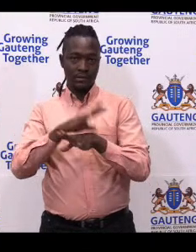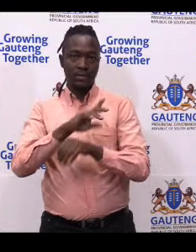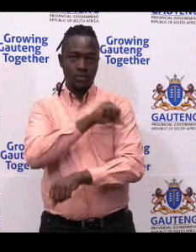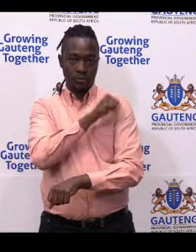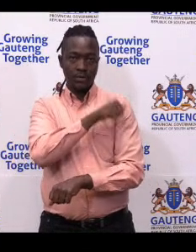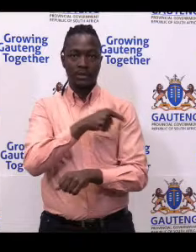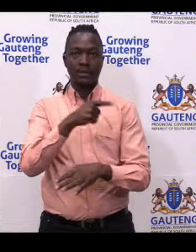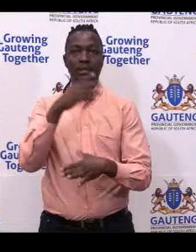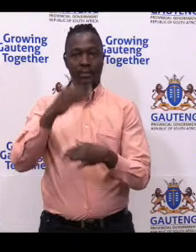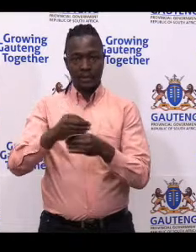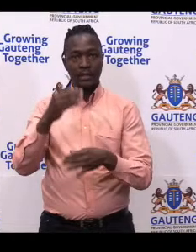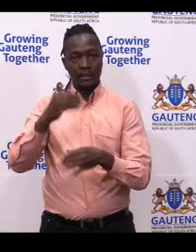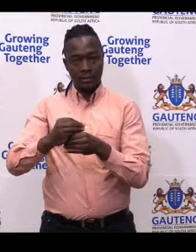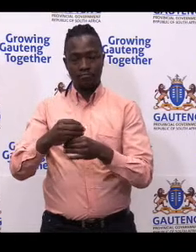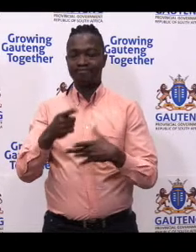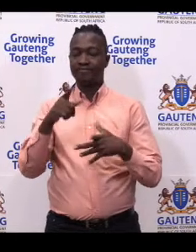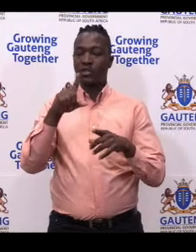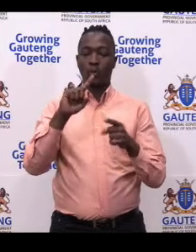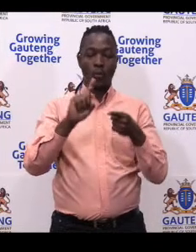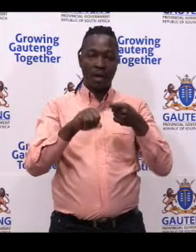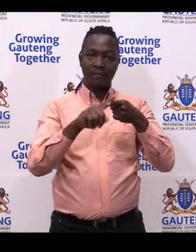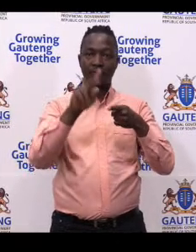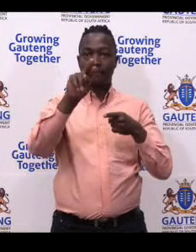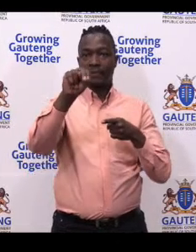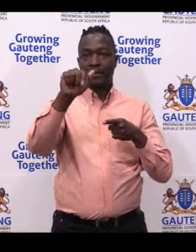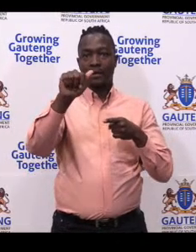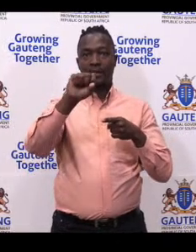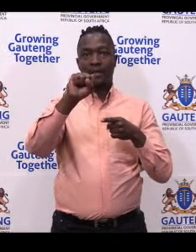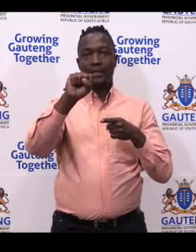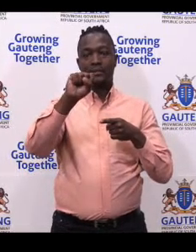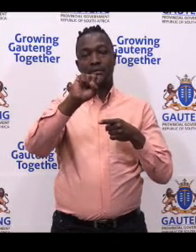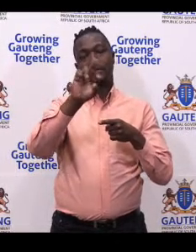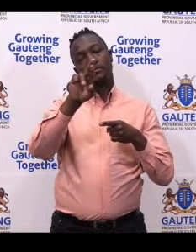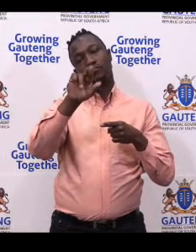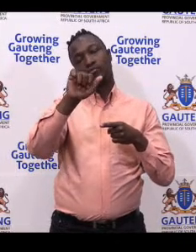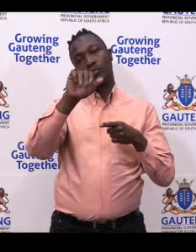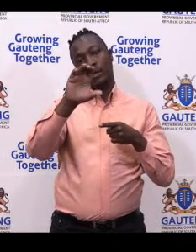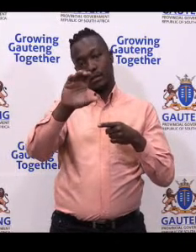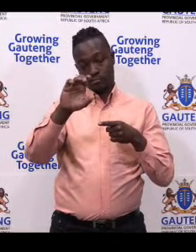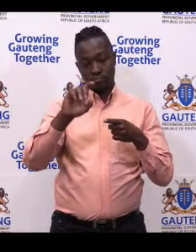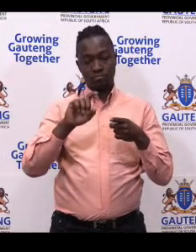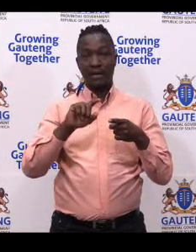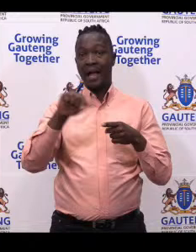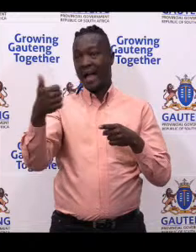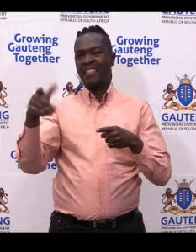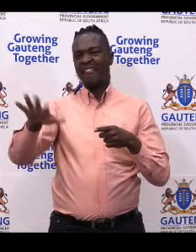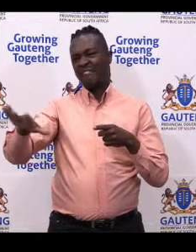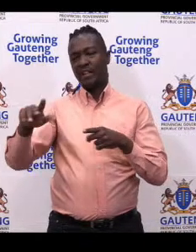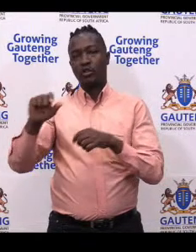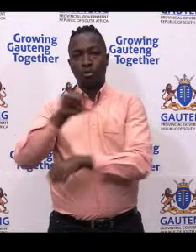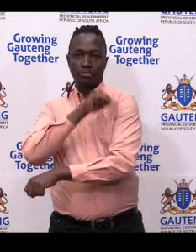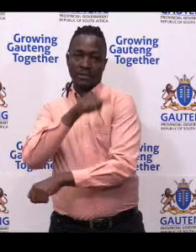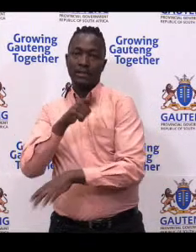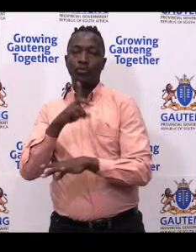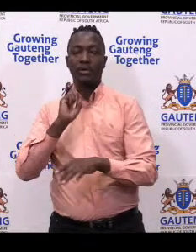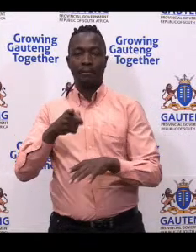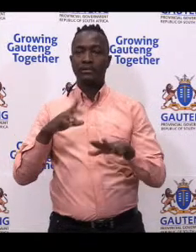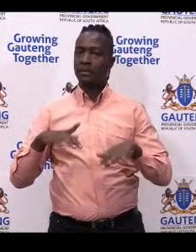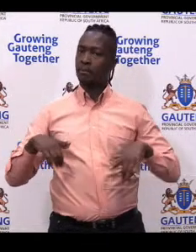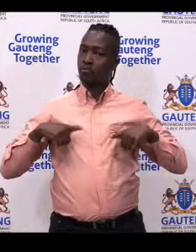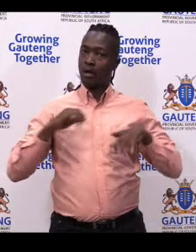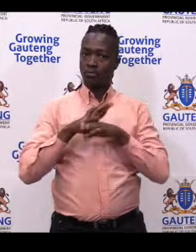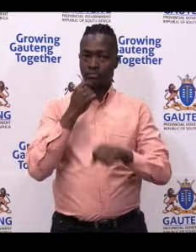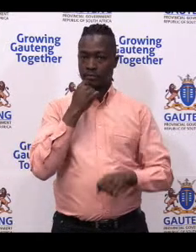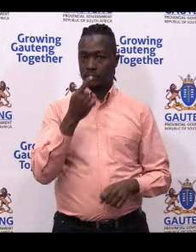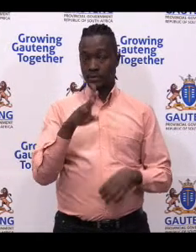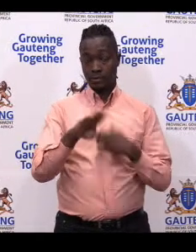added. We're looking at Nasrec, which it's one of our field hospitals, and we need to be very proud to indicate that